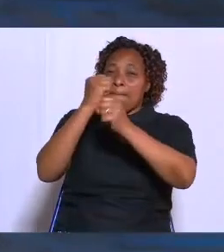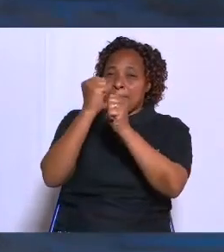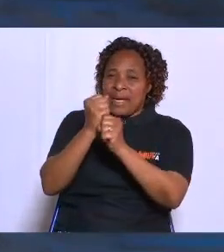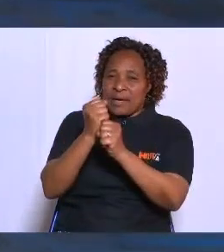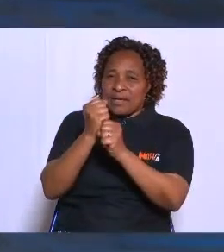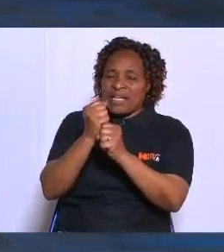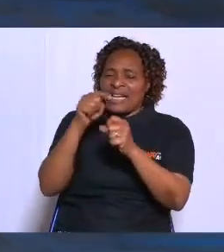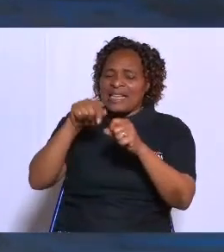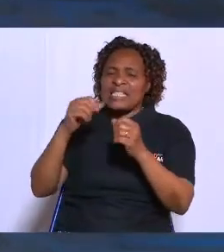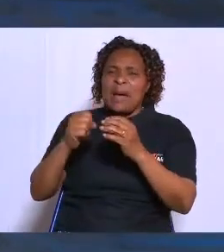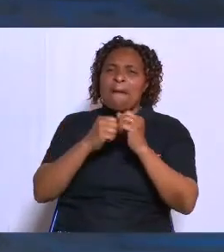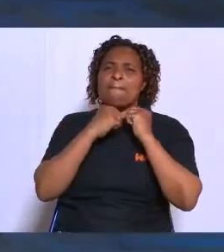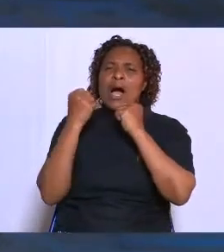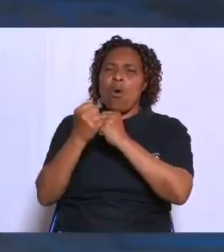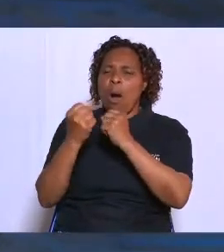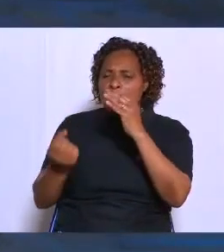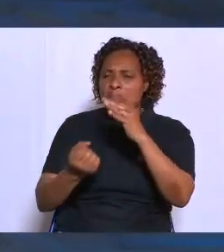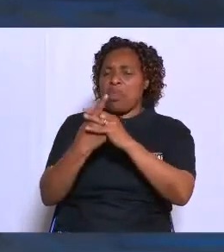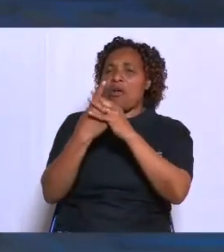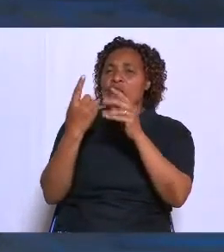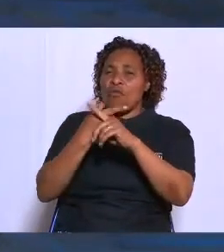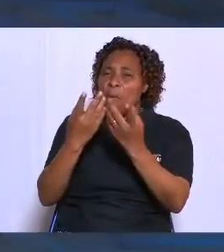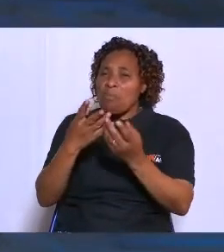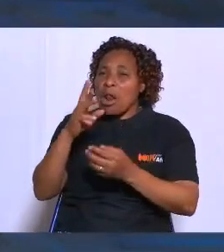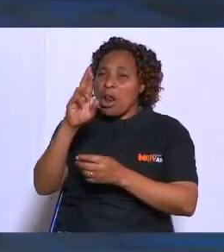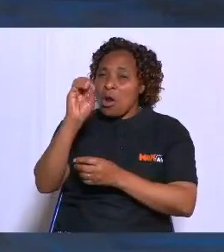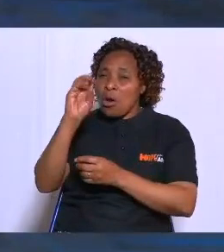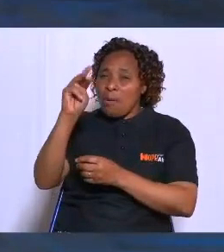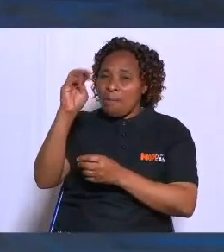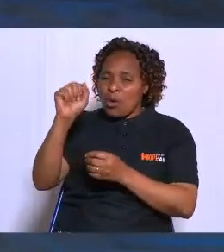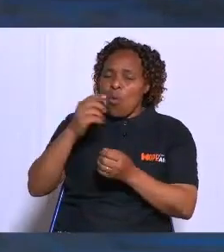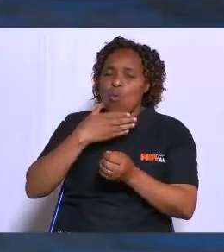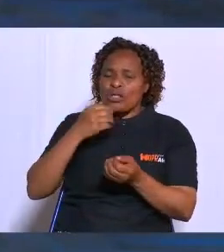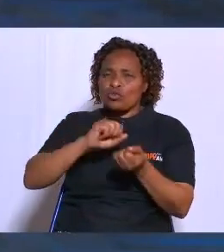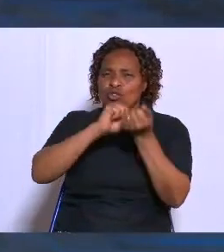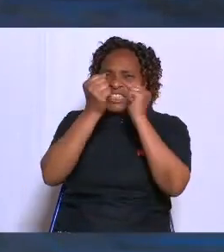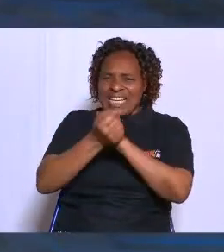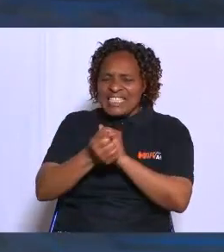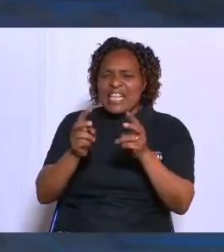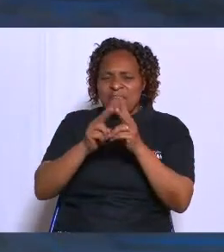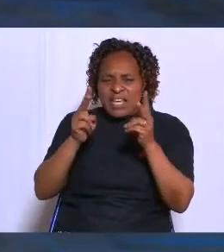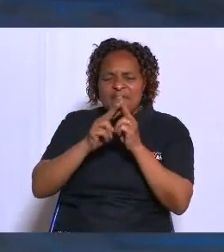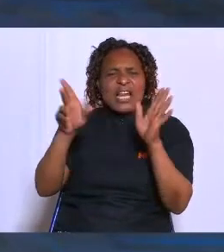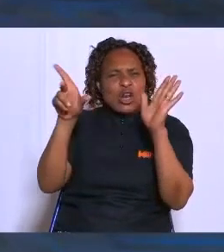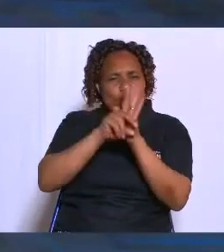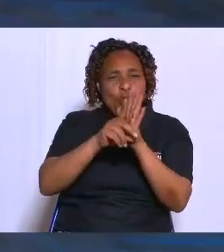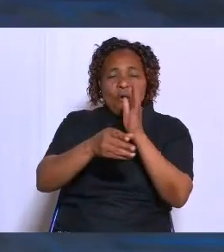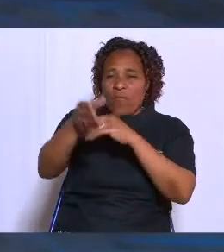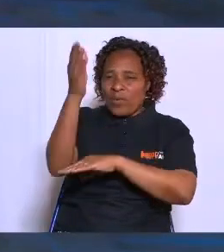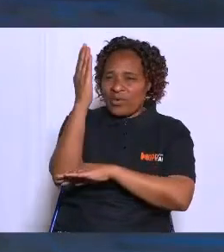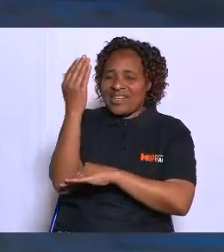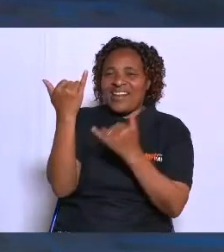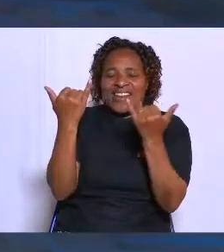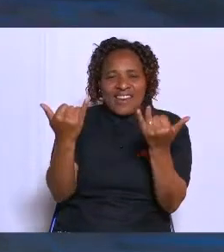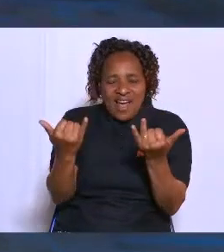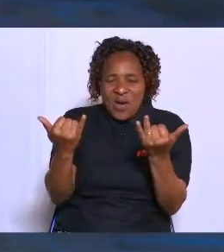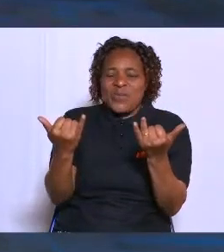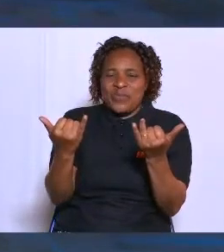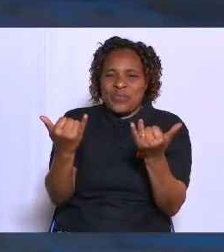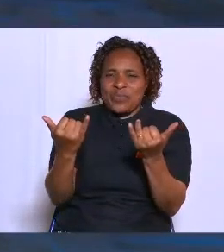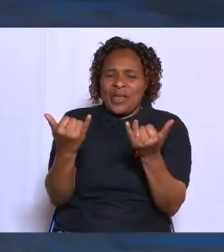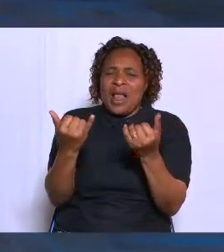rising out of Rome would attempt to change the very law of God now the Apostle Paul